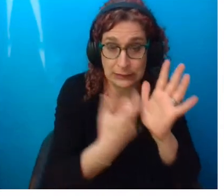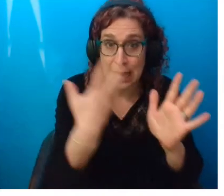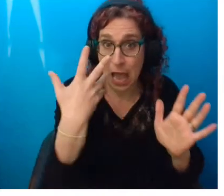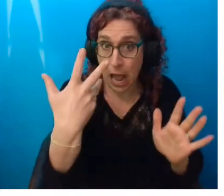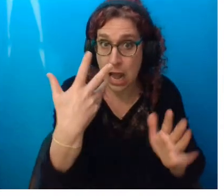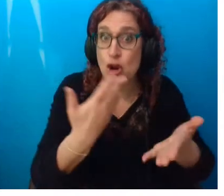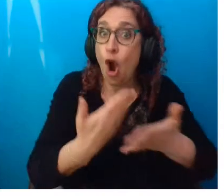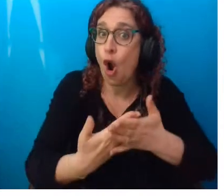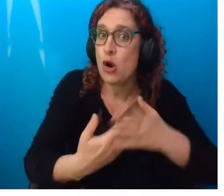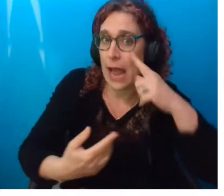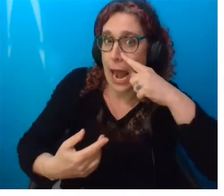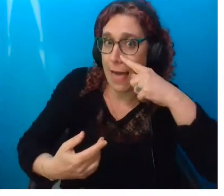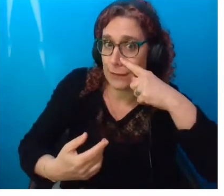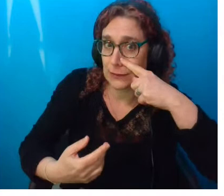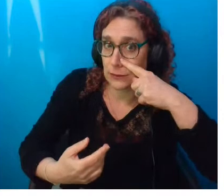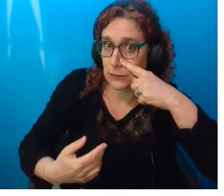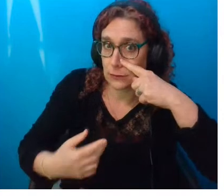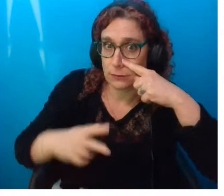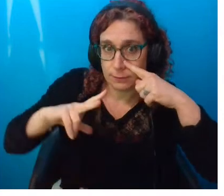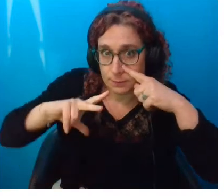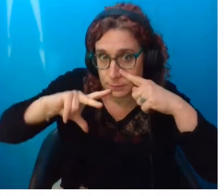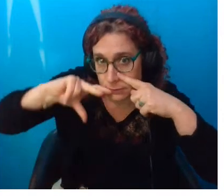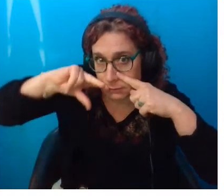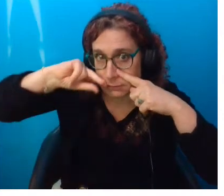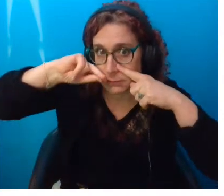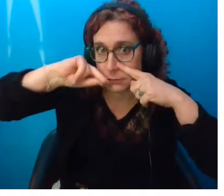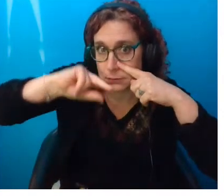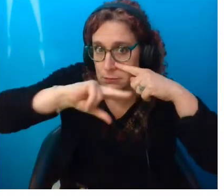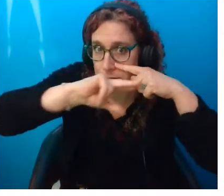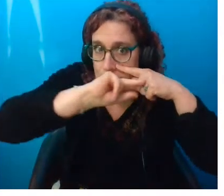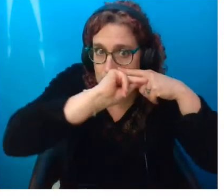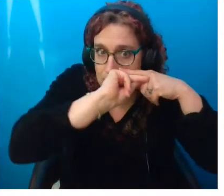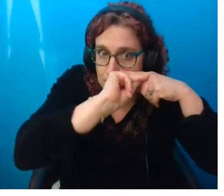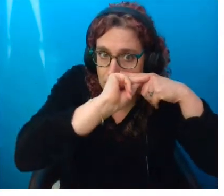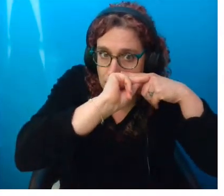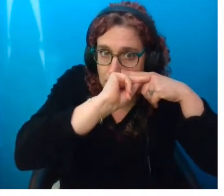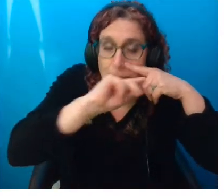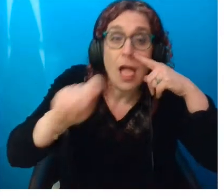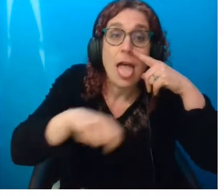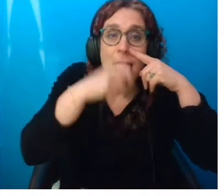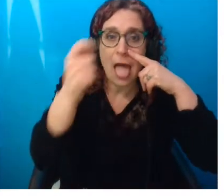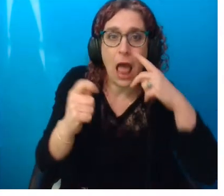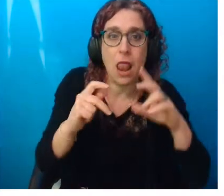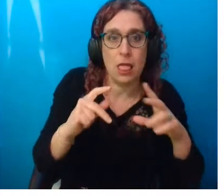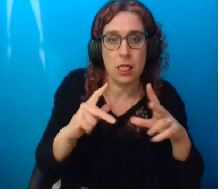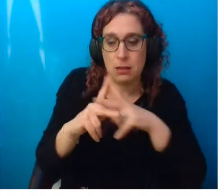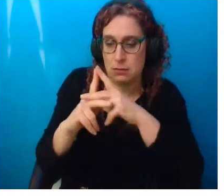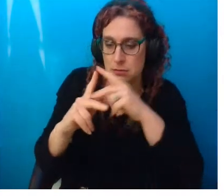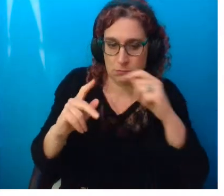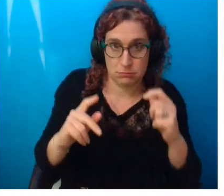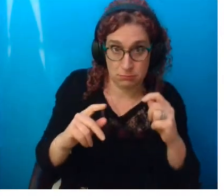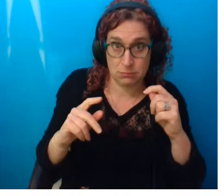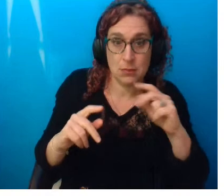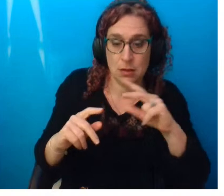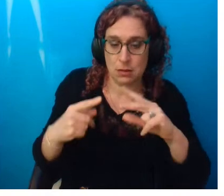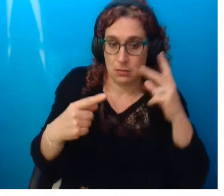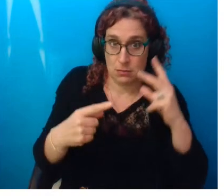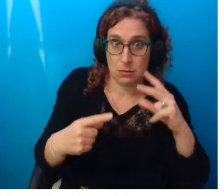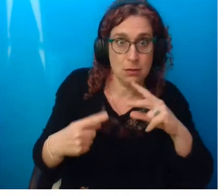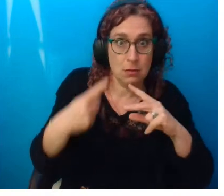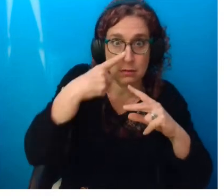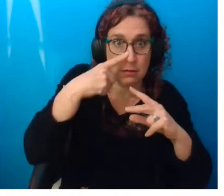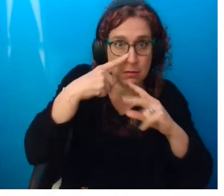nostril, and then after that, to take it into the left hand to use it on the right nostril. That will